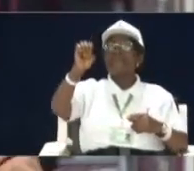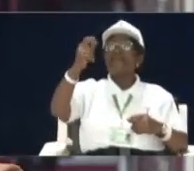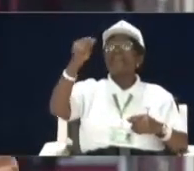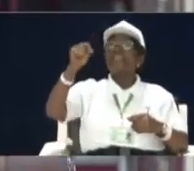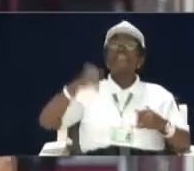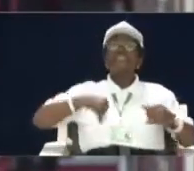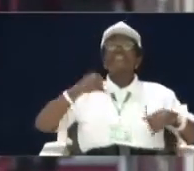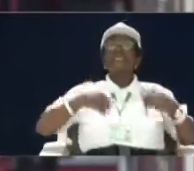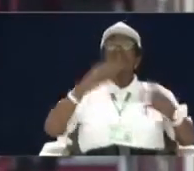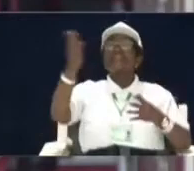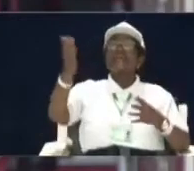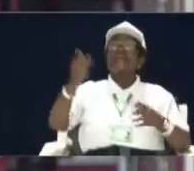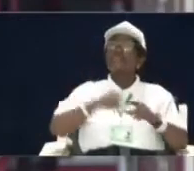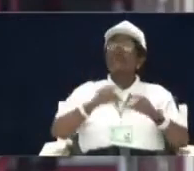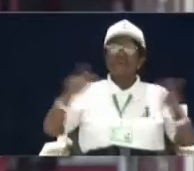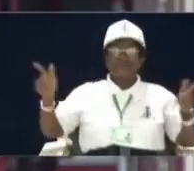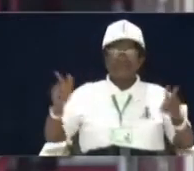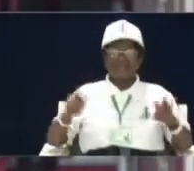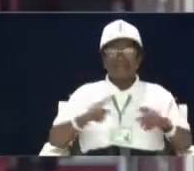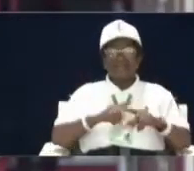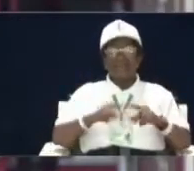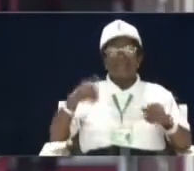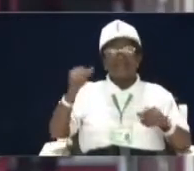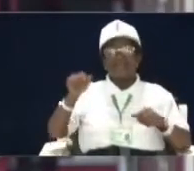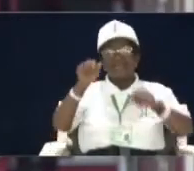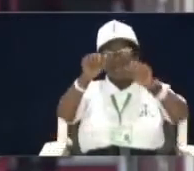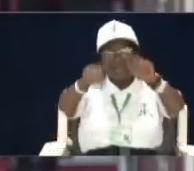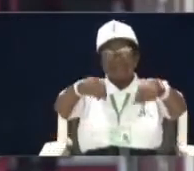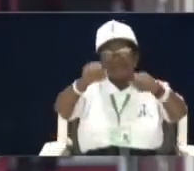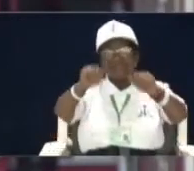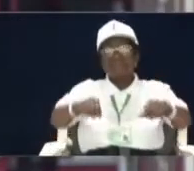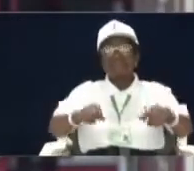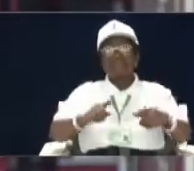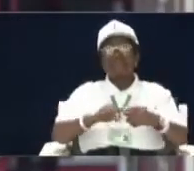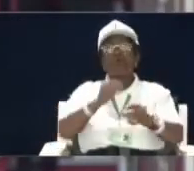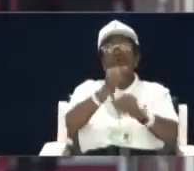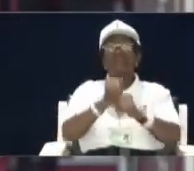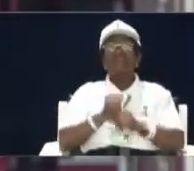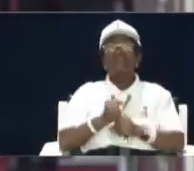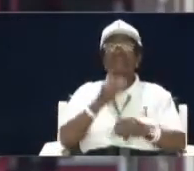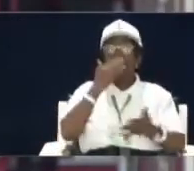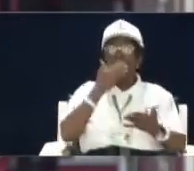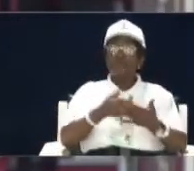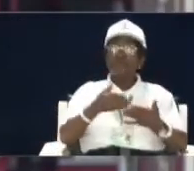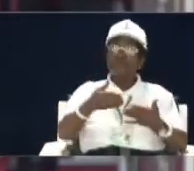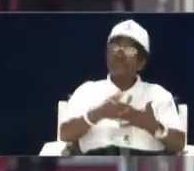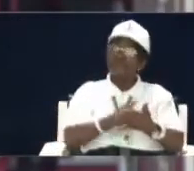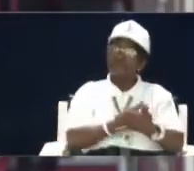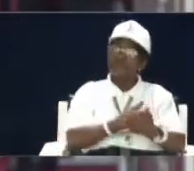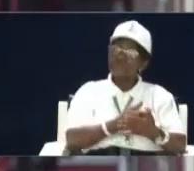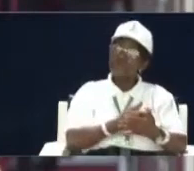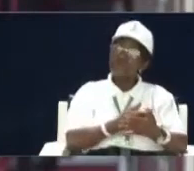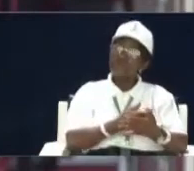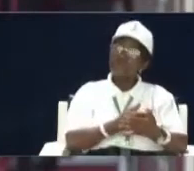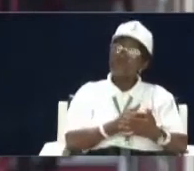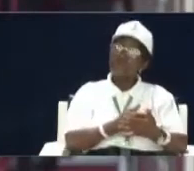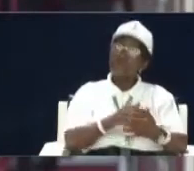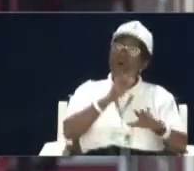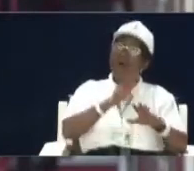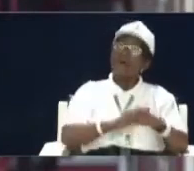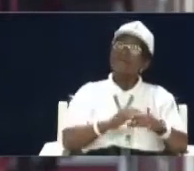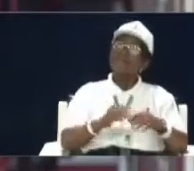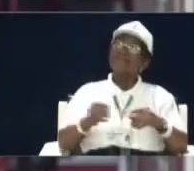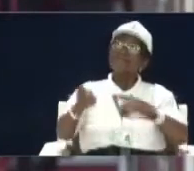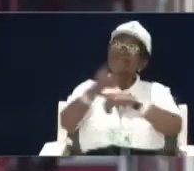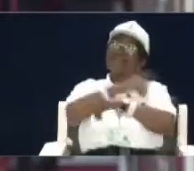But the capacity to receive good news on a daily